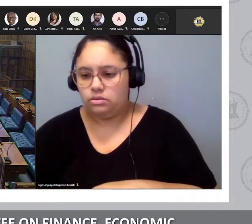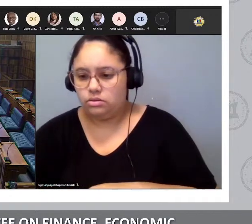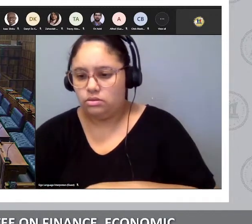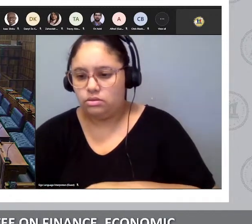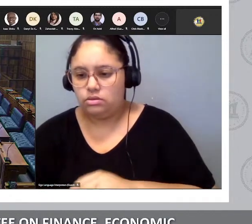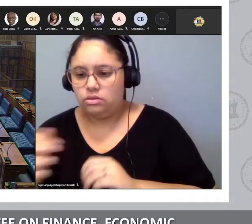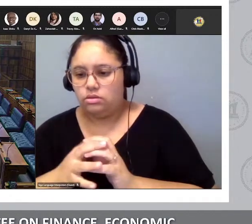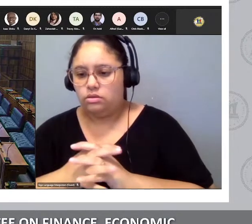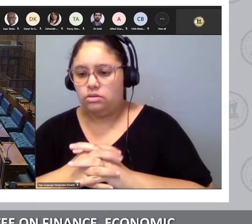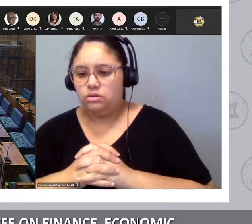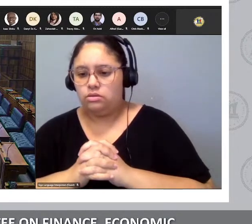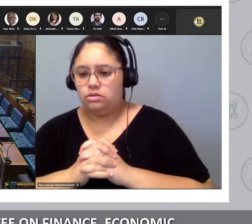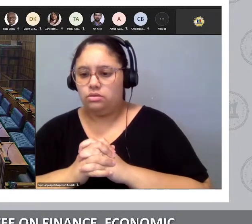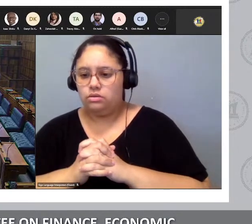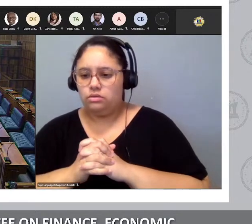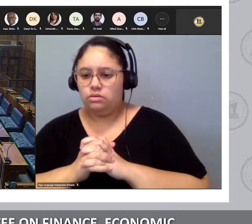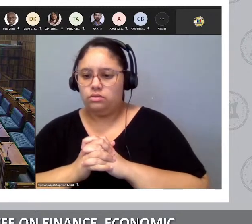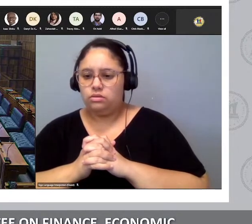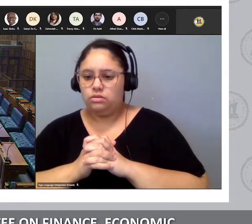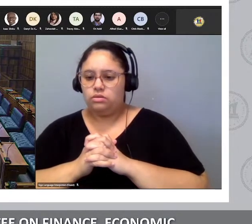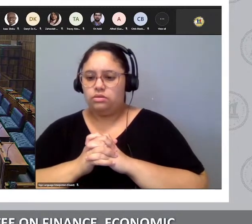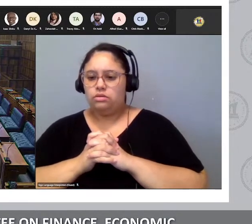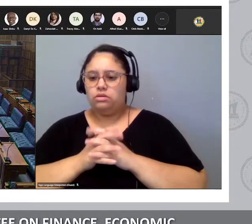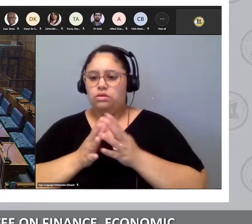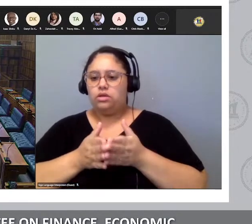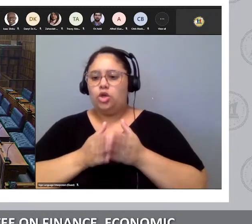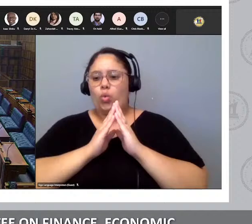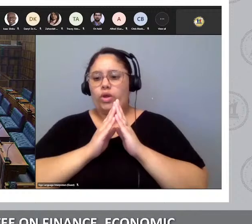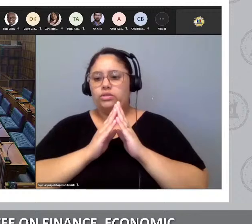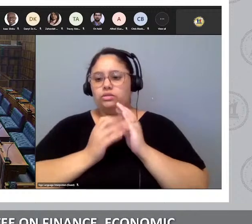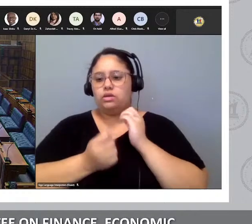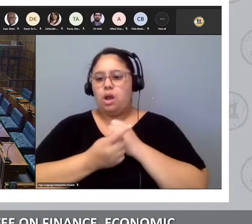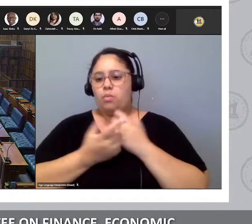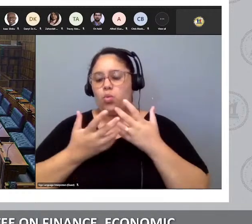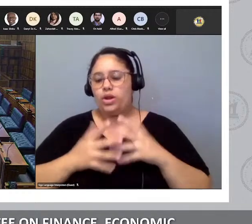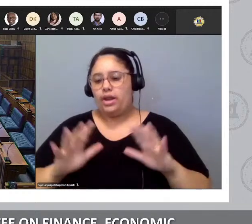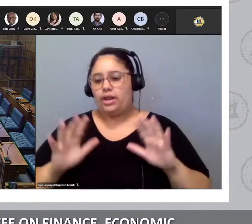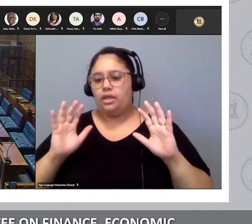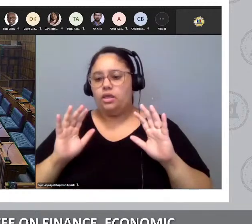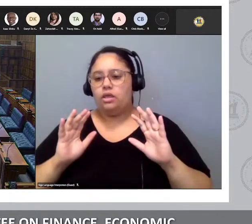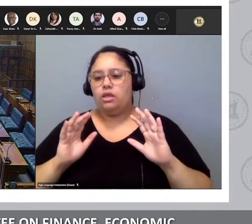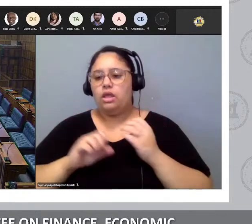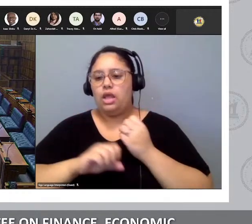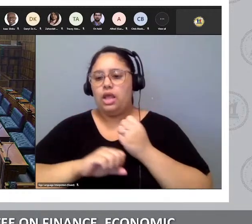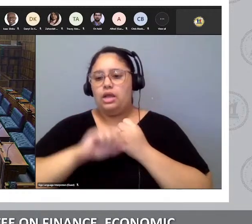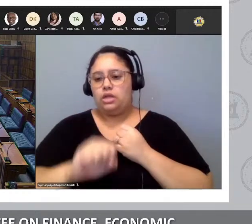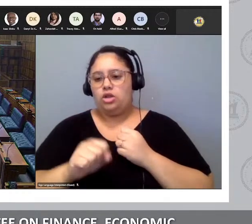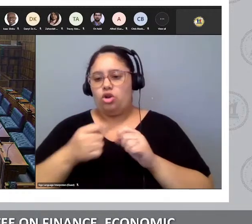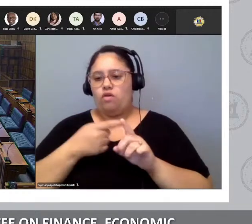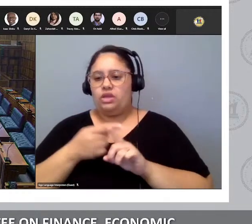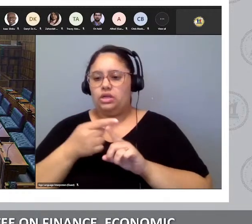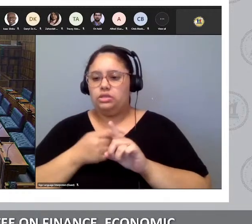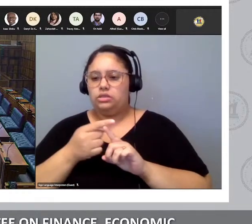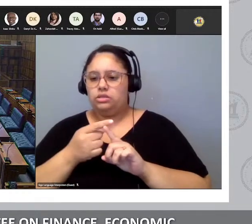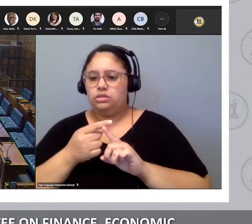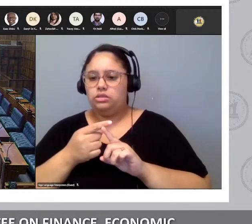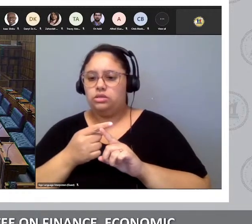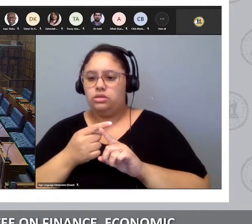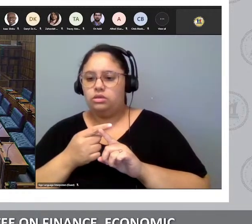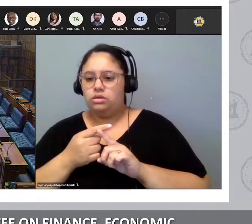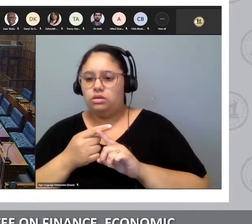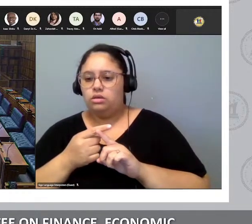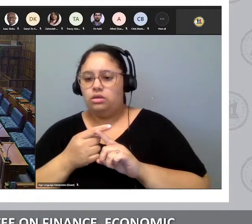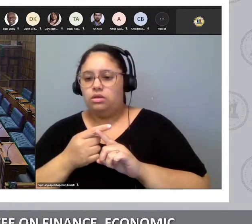uh request gone gone out already about the extension of that lease apparently there was a bit of a